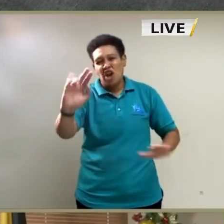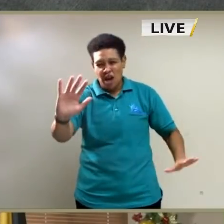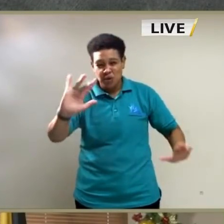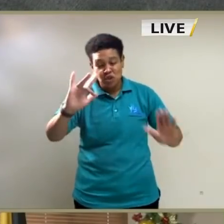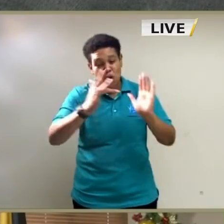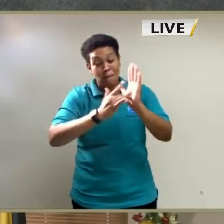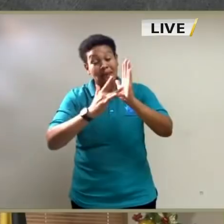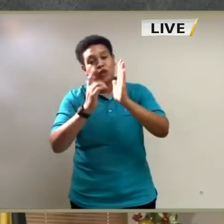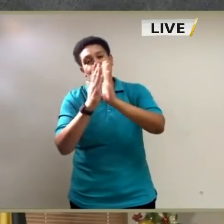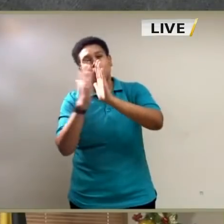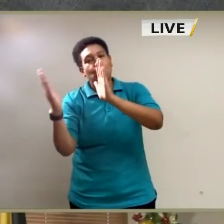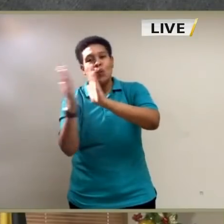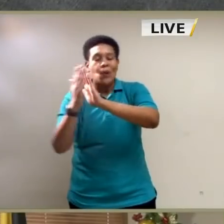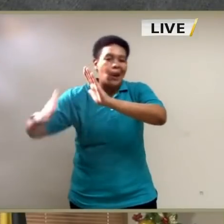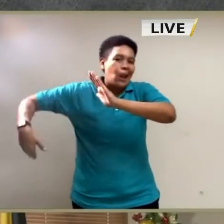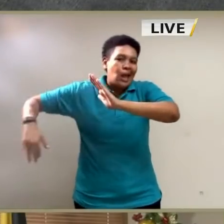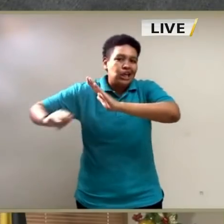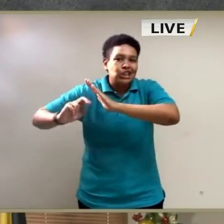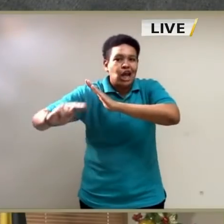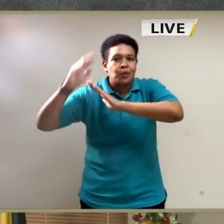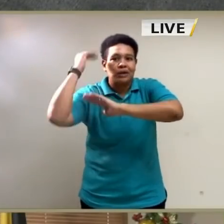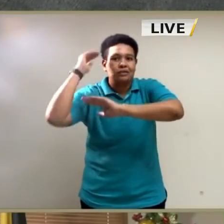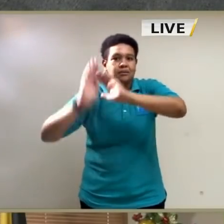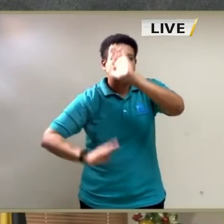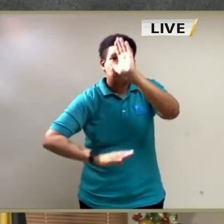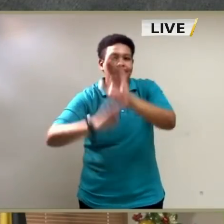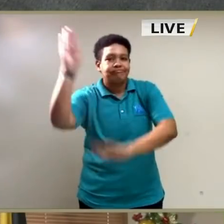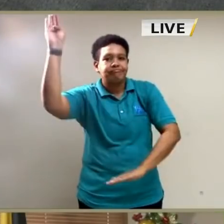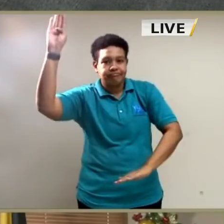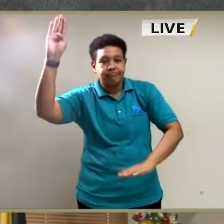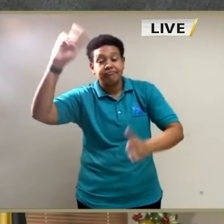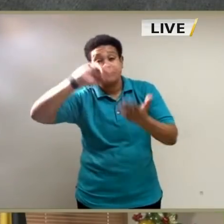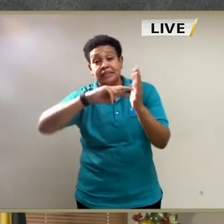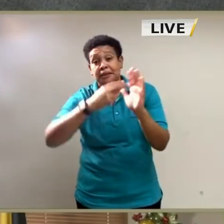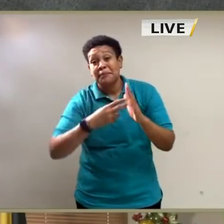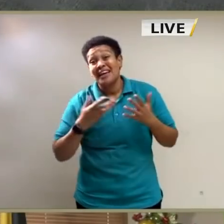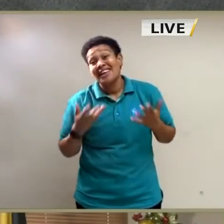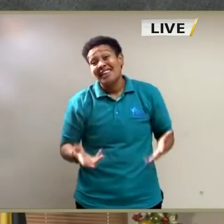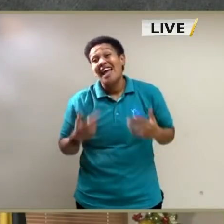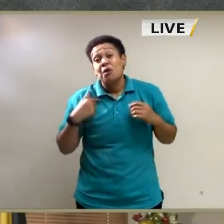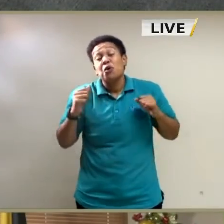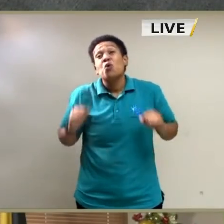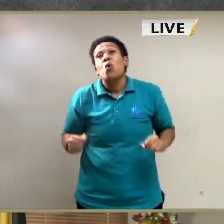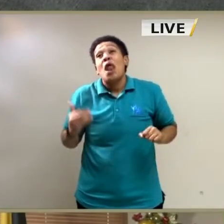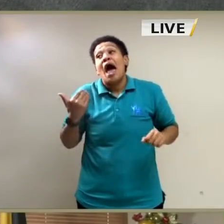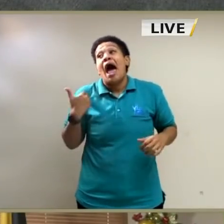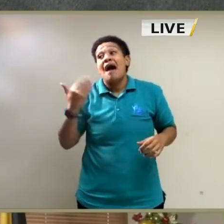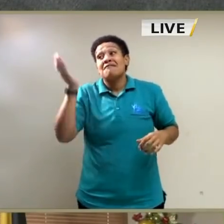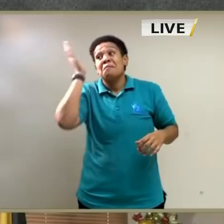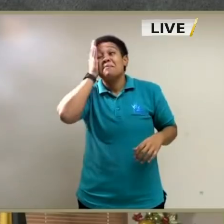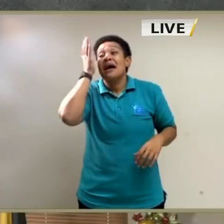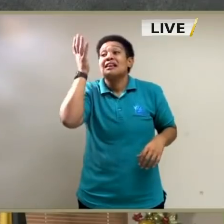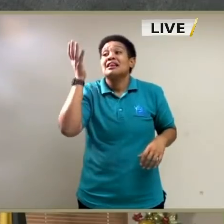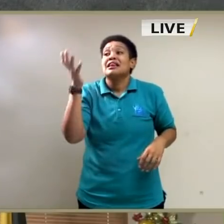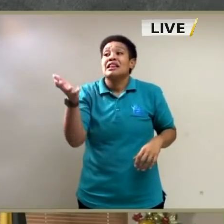to late January. This means that we could have in beds in